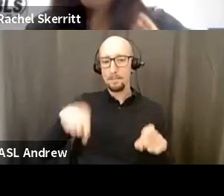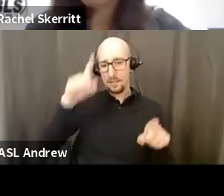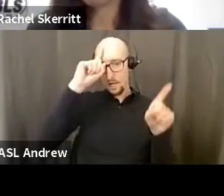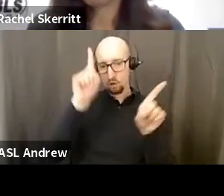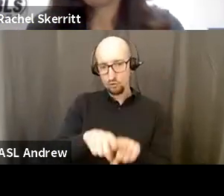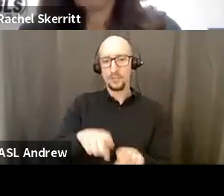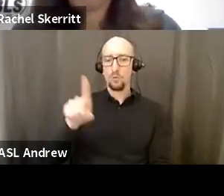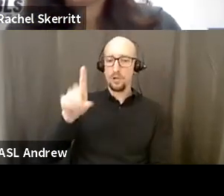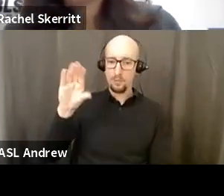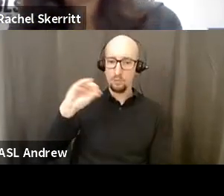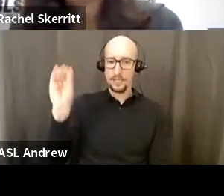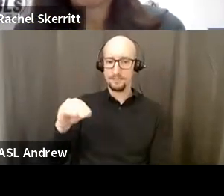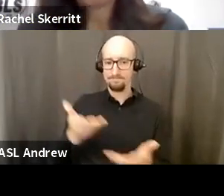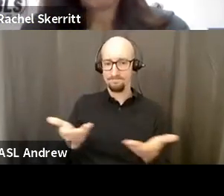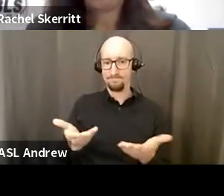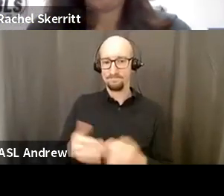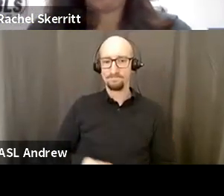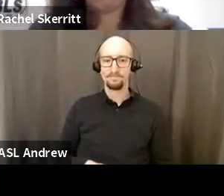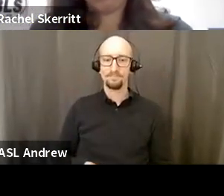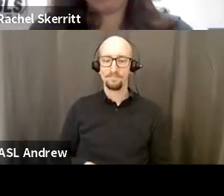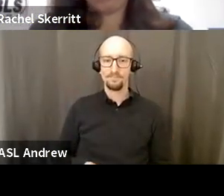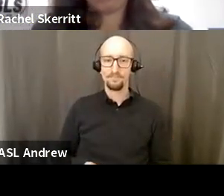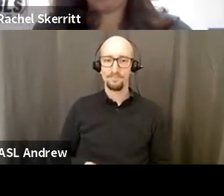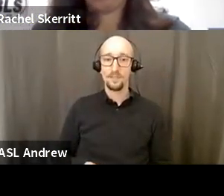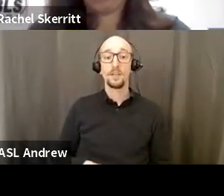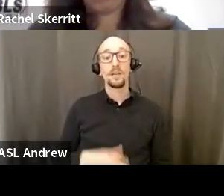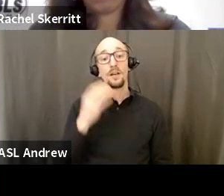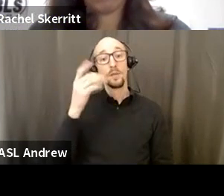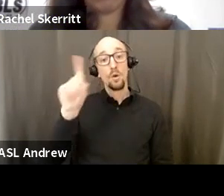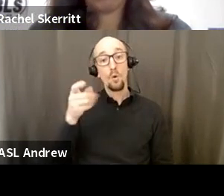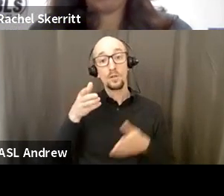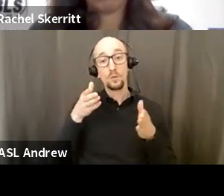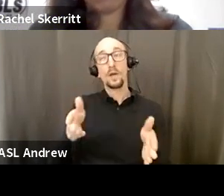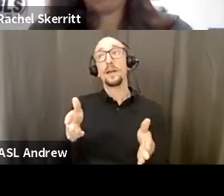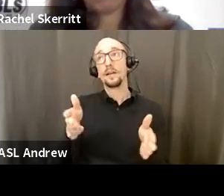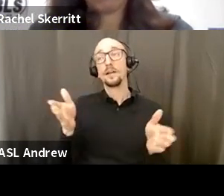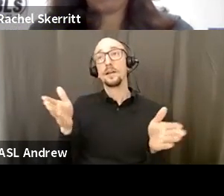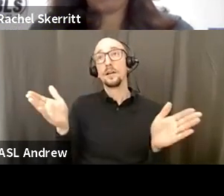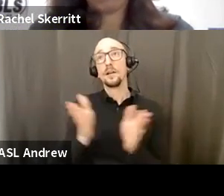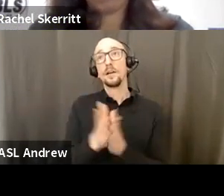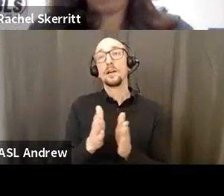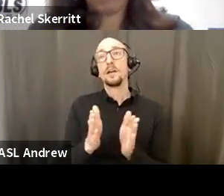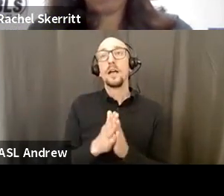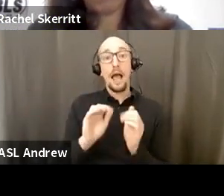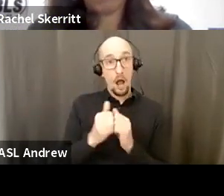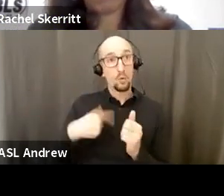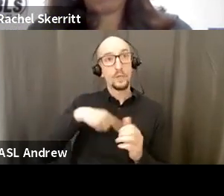I believe that the only way we can